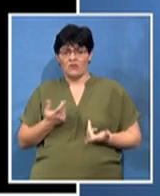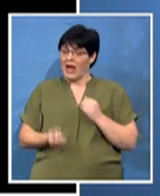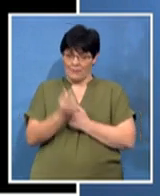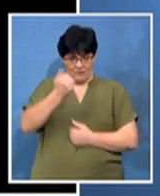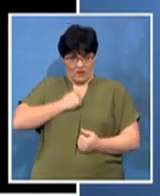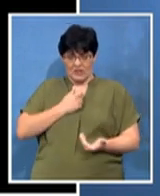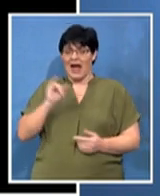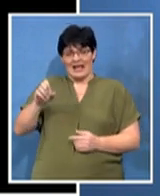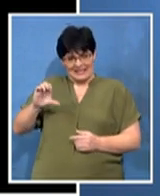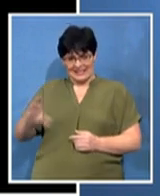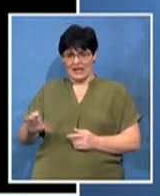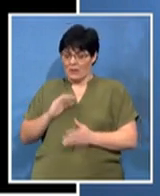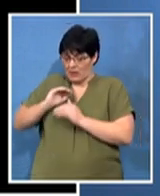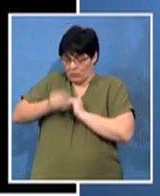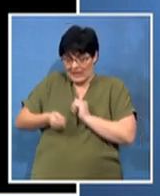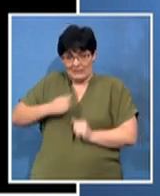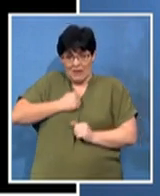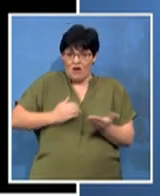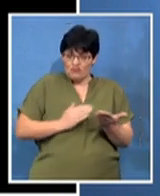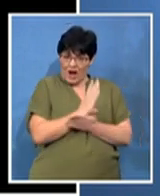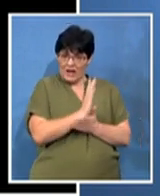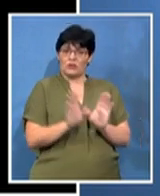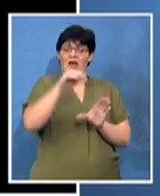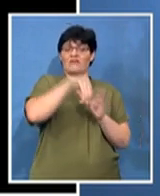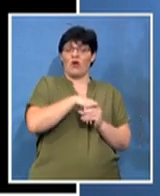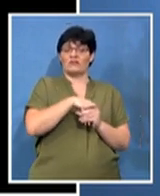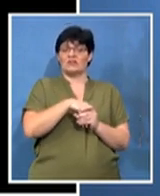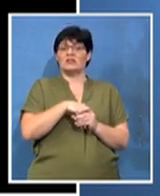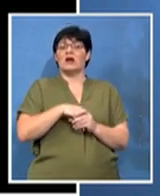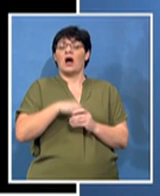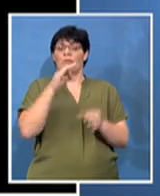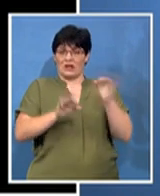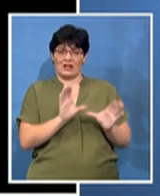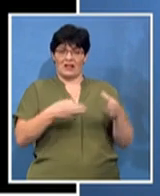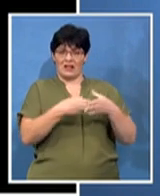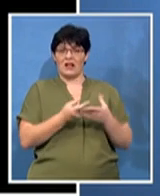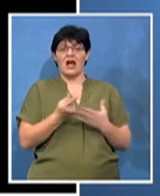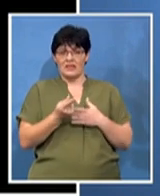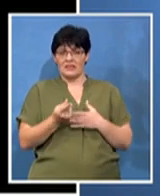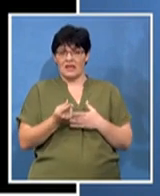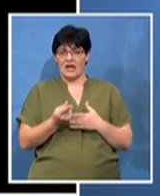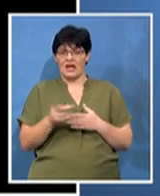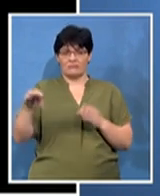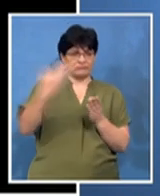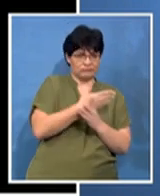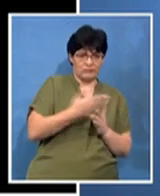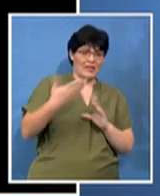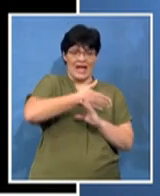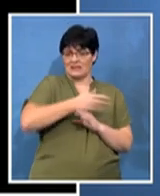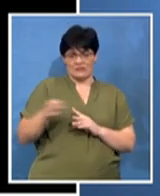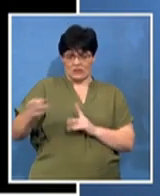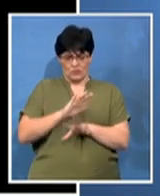to participate in the political process, that they are entering the political space, which we think is quite alarming for South Africans. We came up to